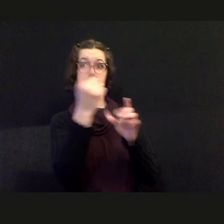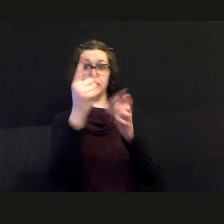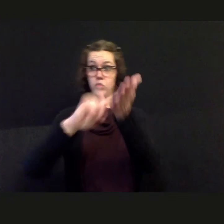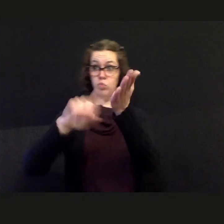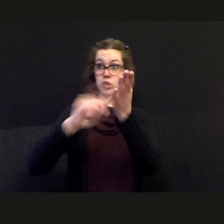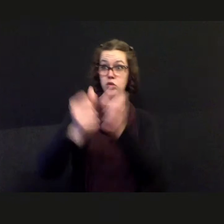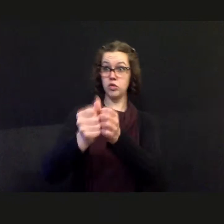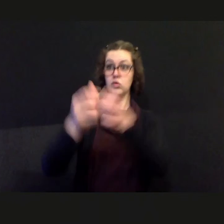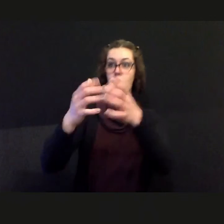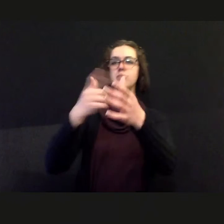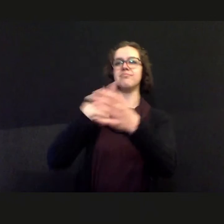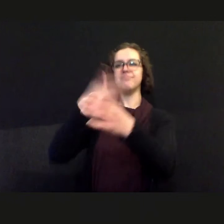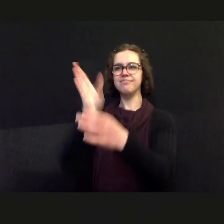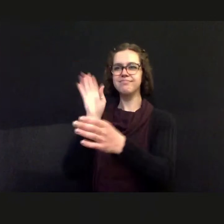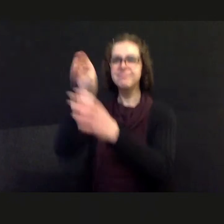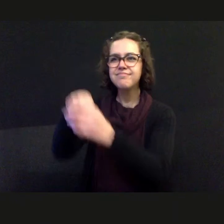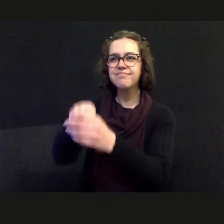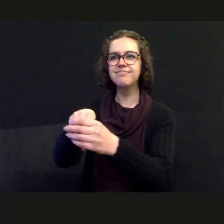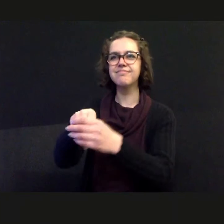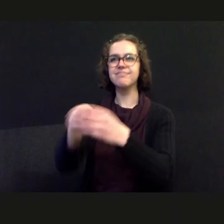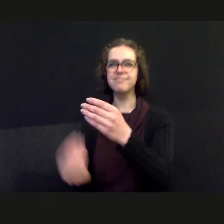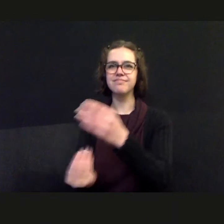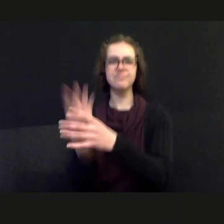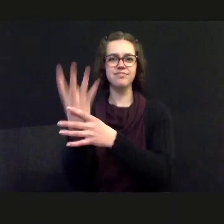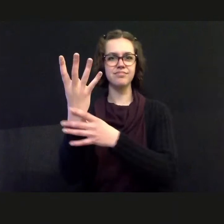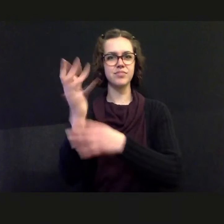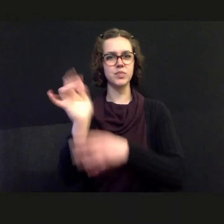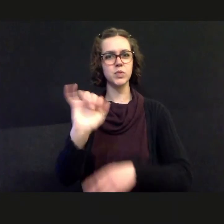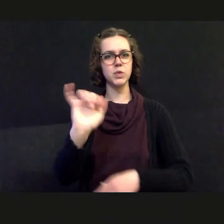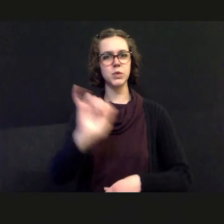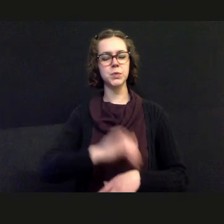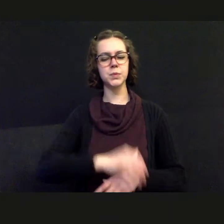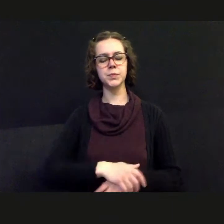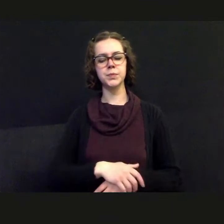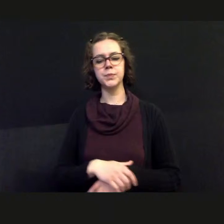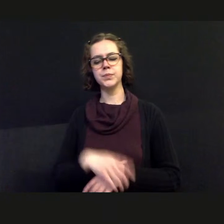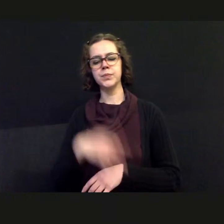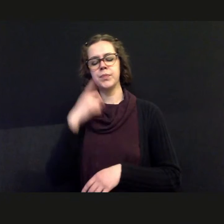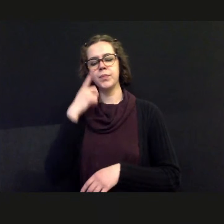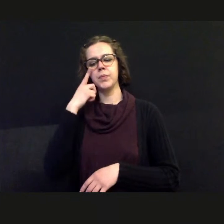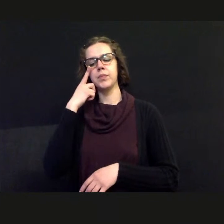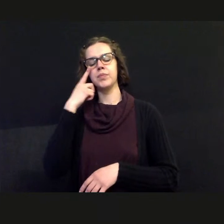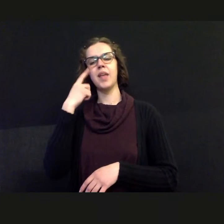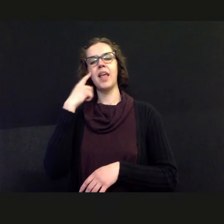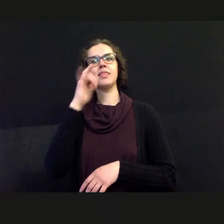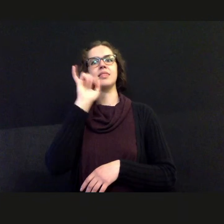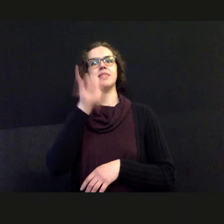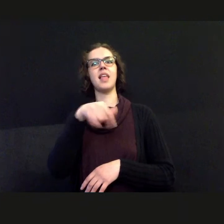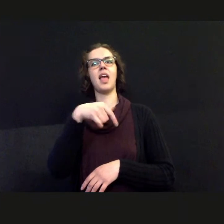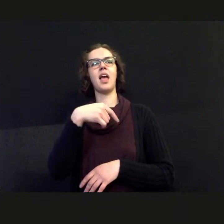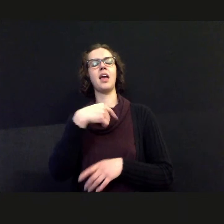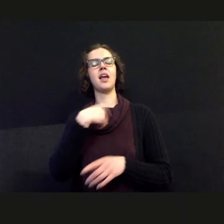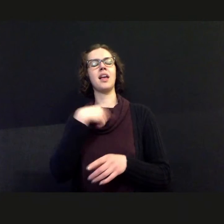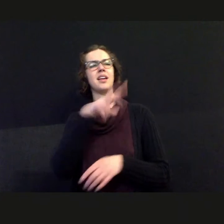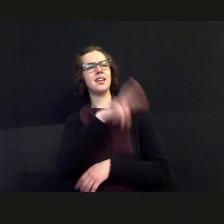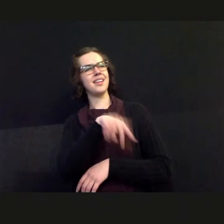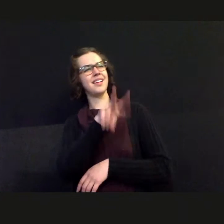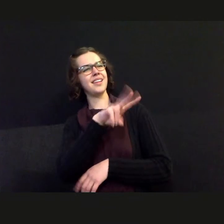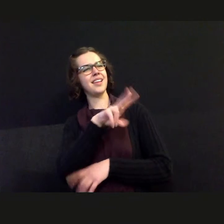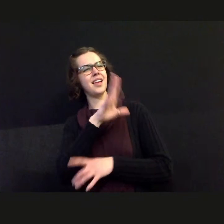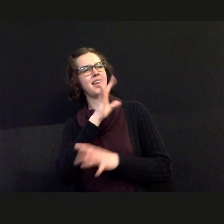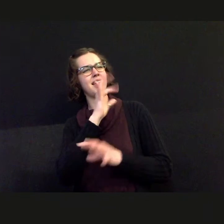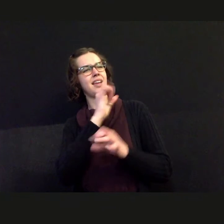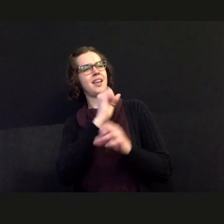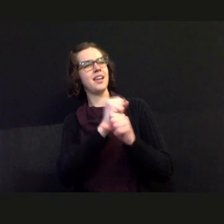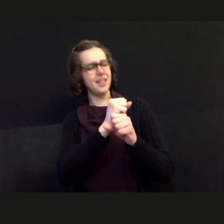phenomenon. And I think that that's one of the things that pulled me into this